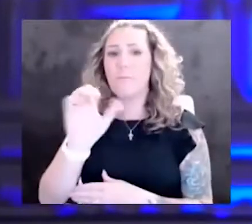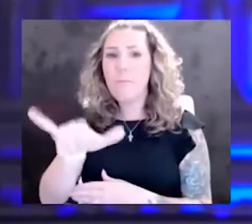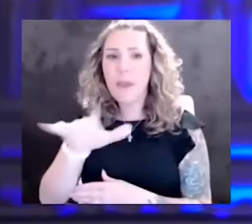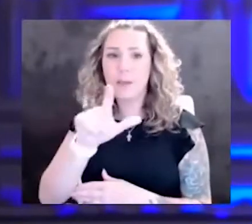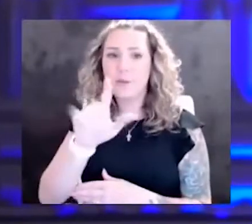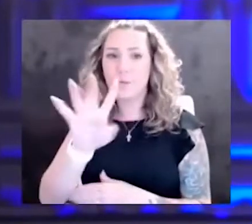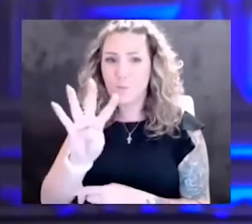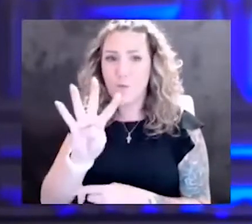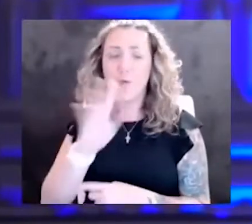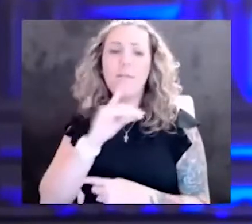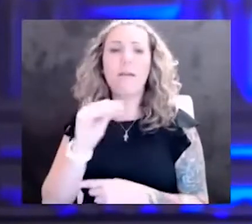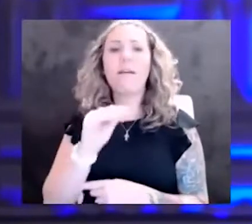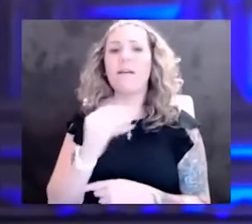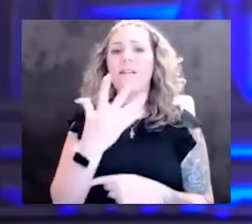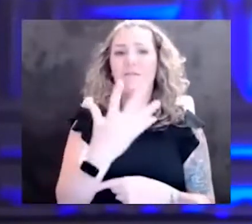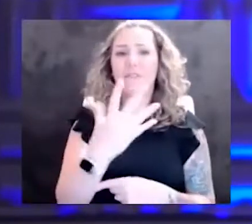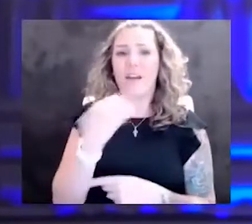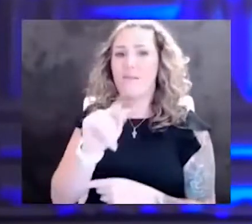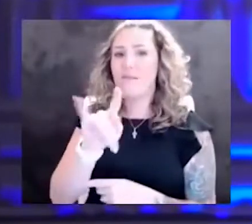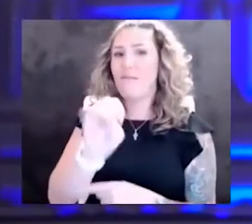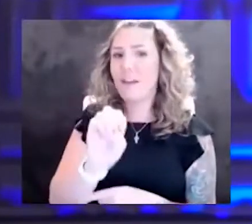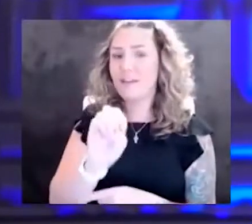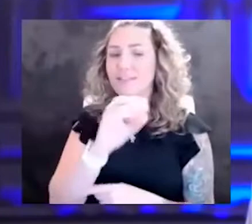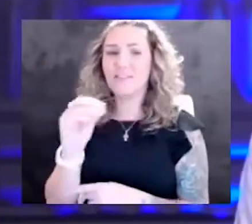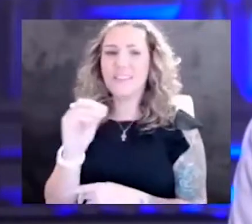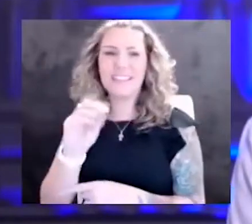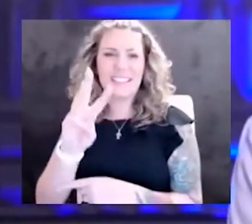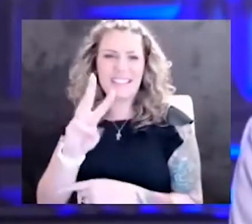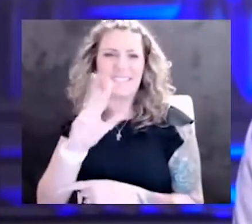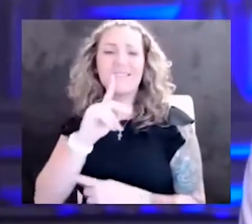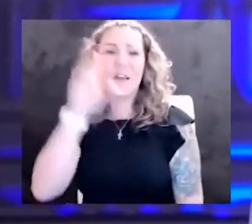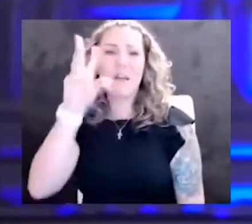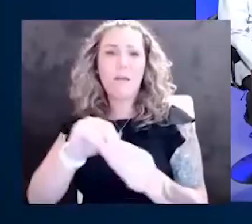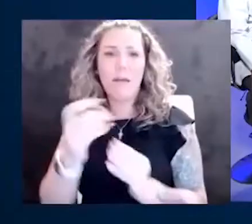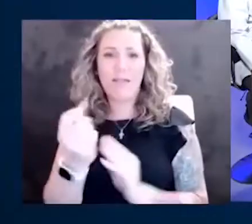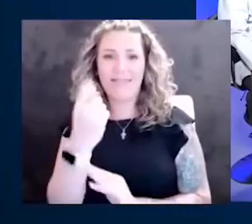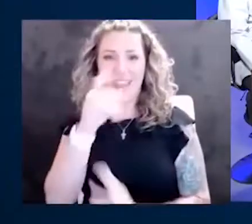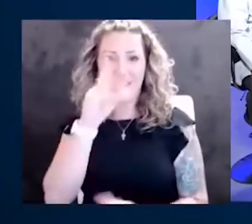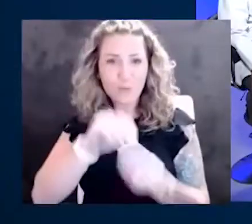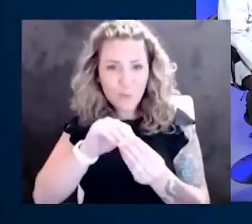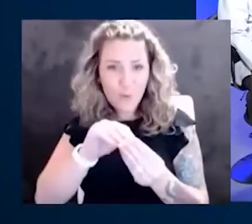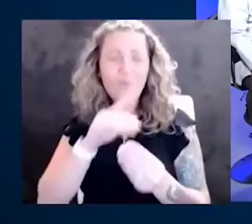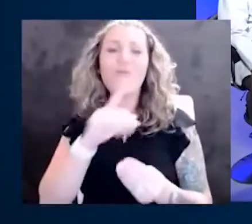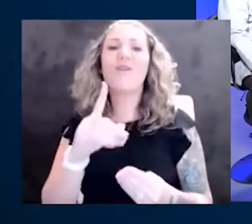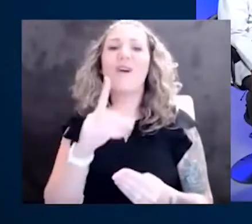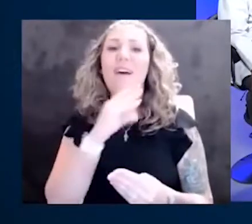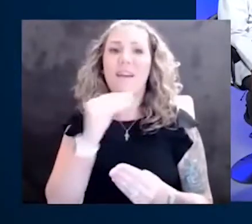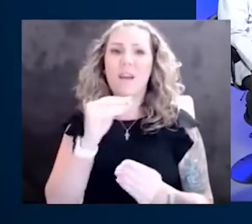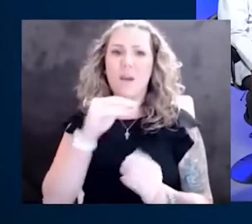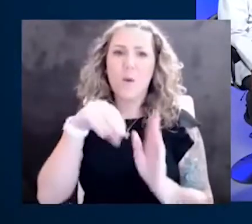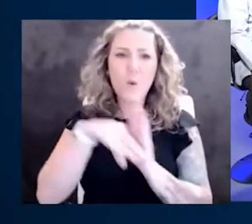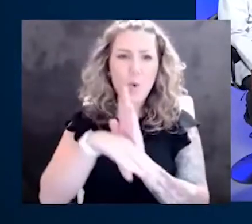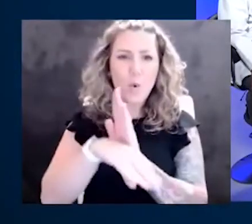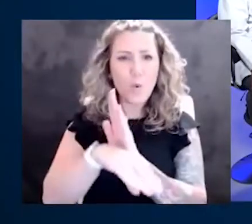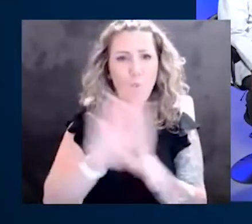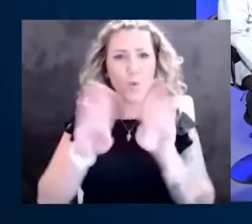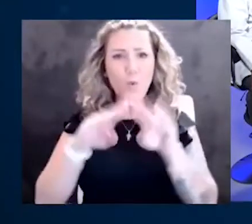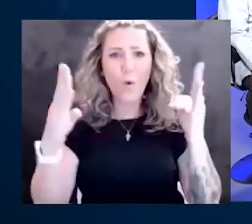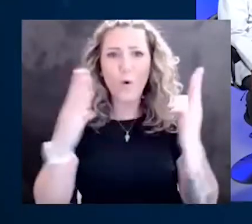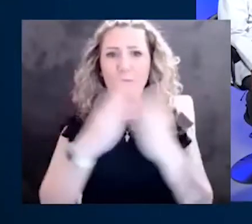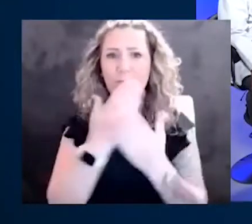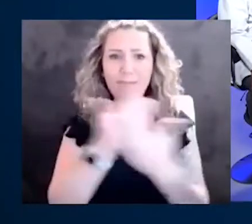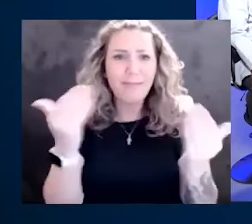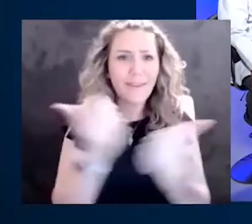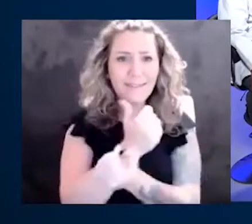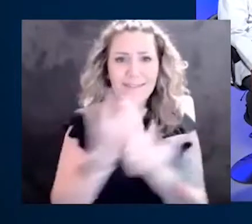and 6 additional in that recovery period, so 11 total. Man, we're staying down. I like it. Yeah. The ripple effect from the opening and things coming back in, we're